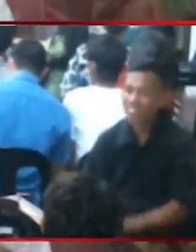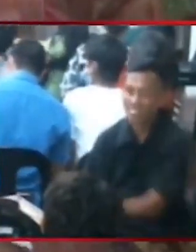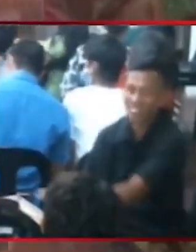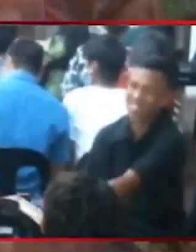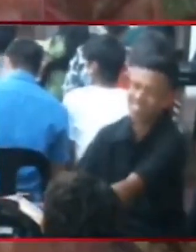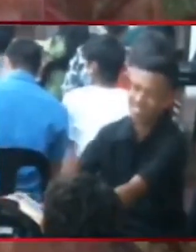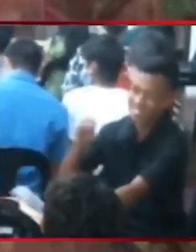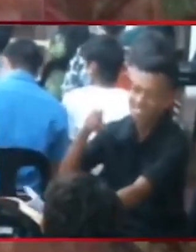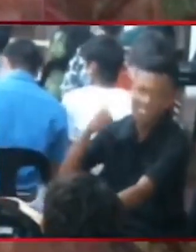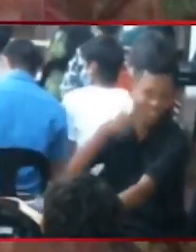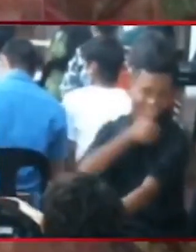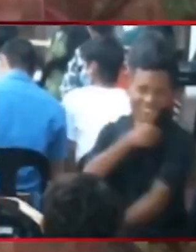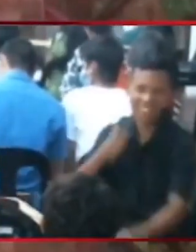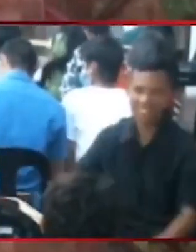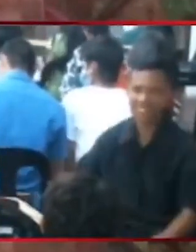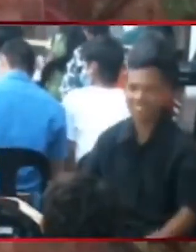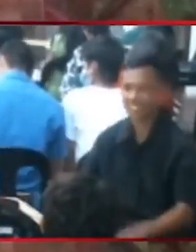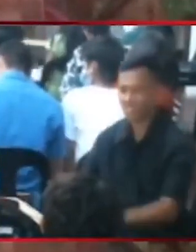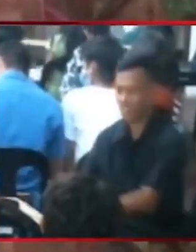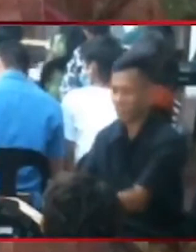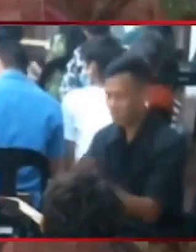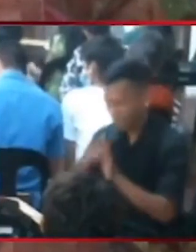In Romans 15, verse 6,